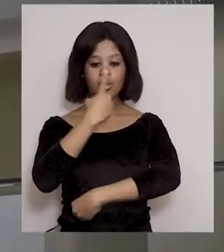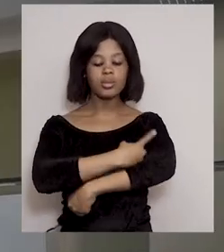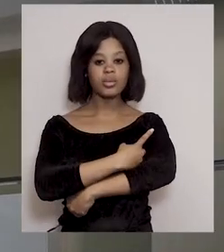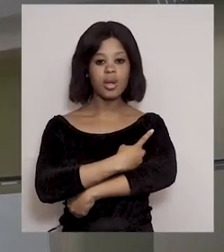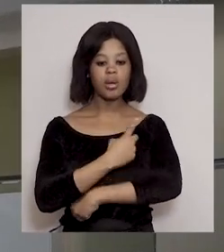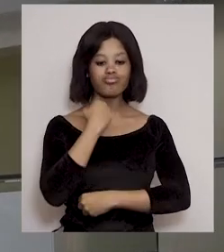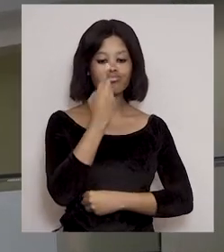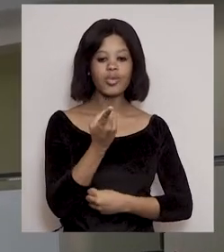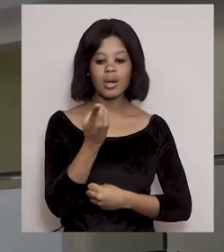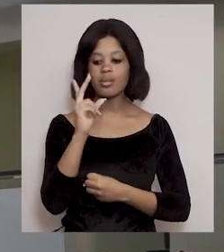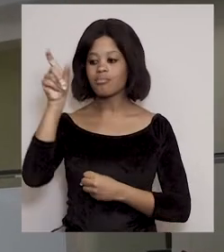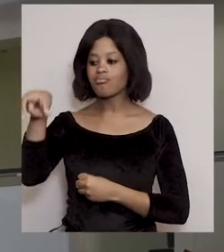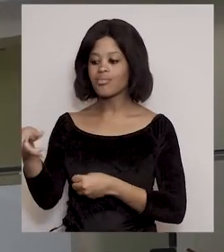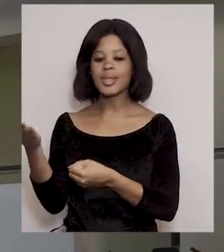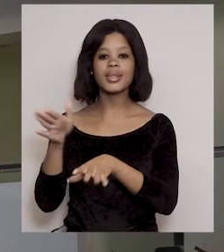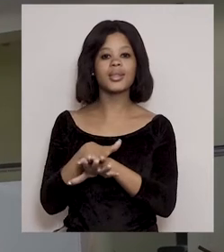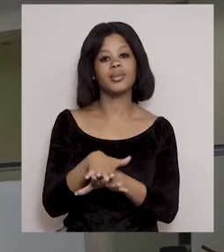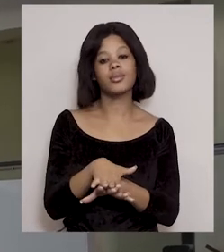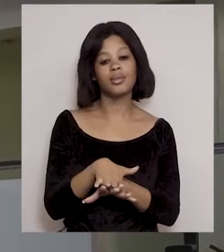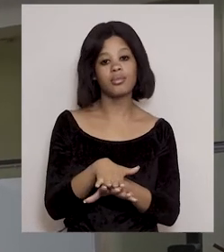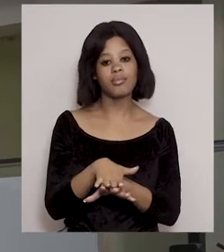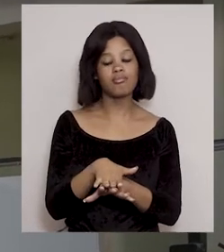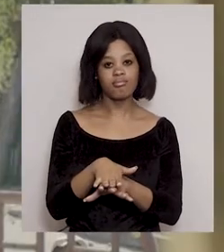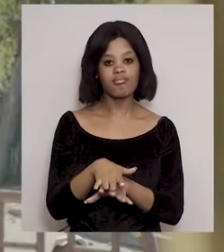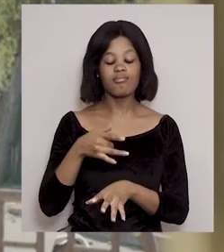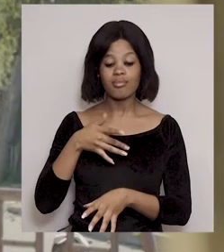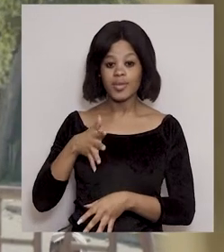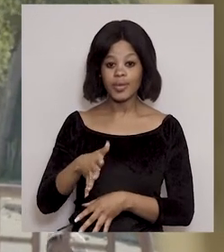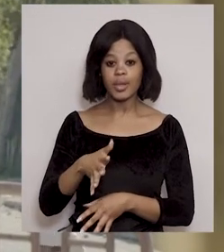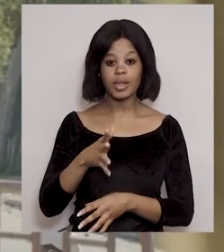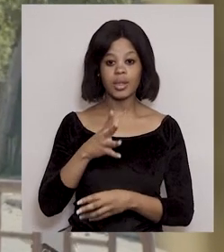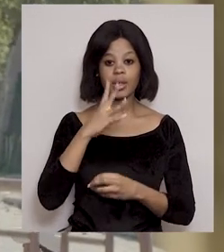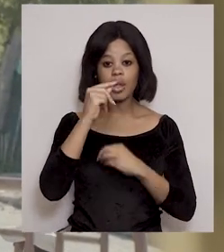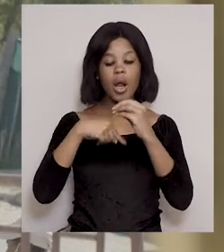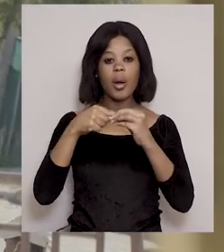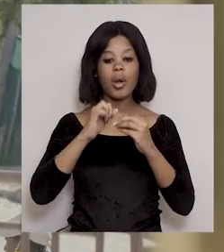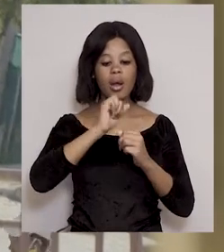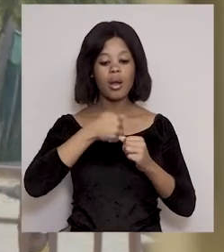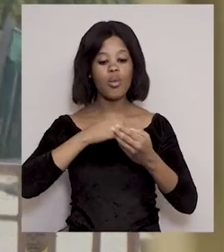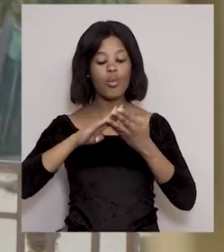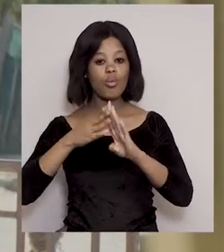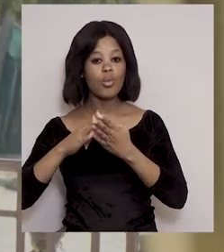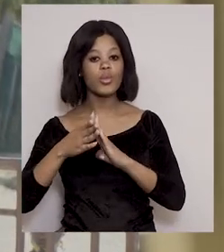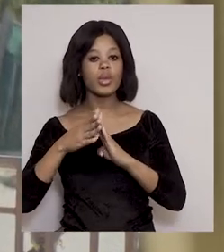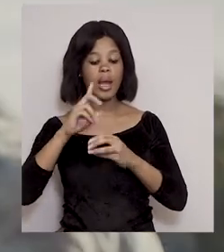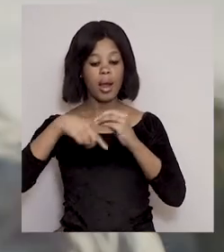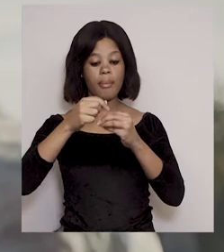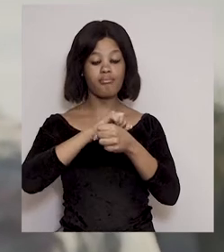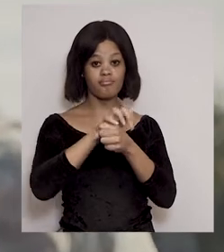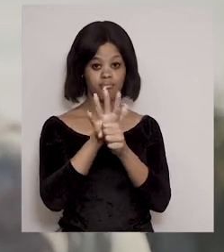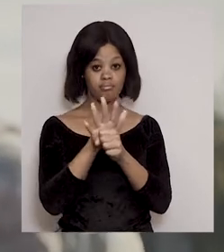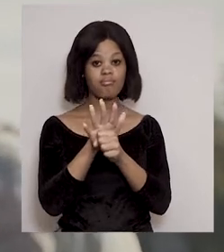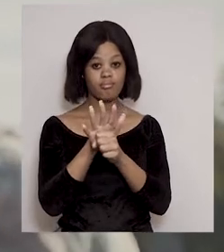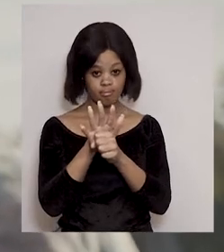just a day, and the following day, that person is dead. Ke rata hore ha ke bua ka hore na committee rona tshwantse e sebetse jwang when it